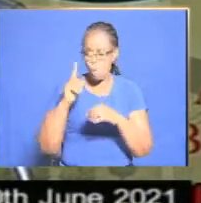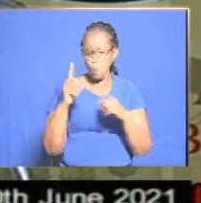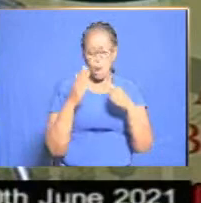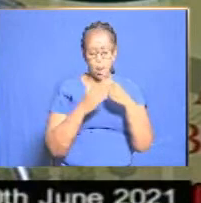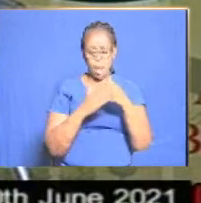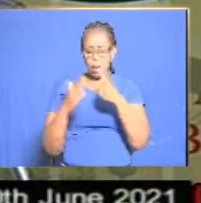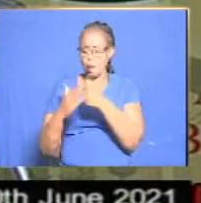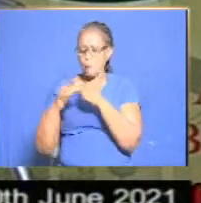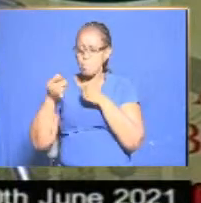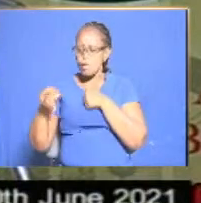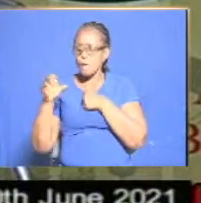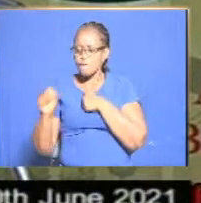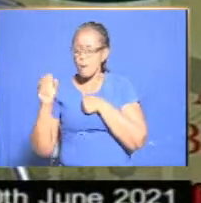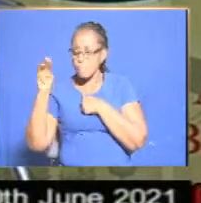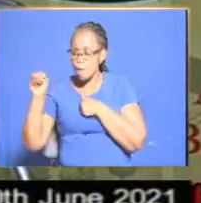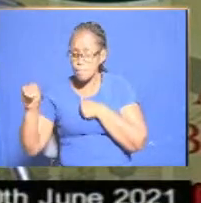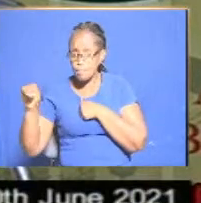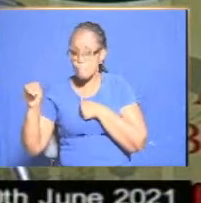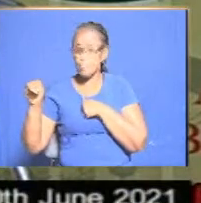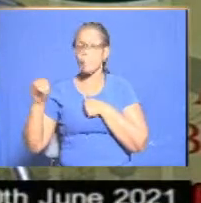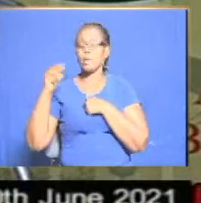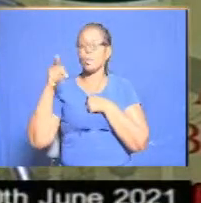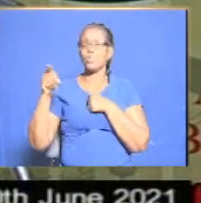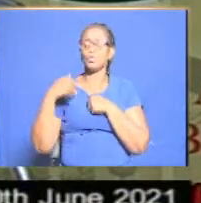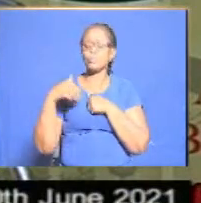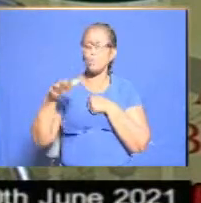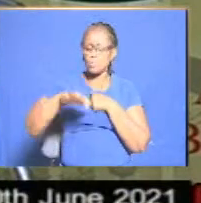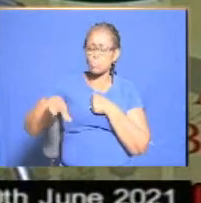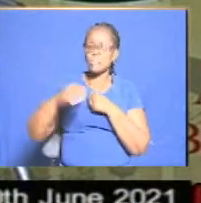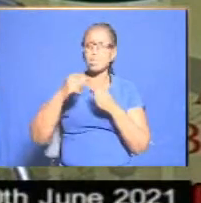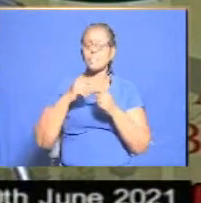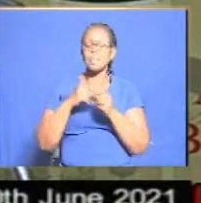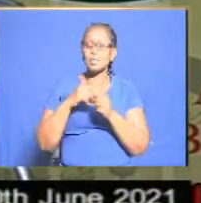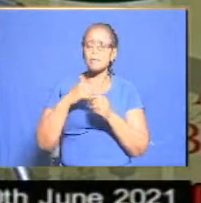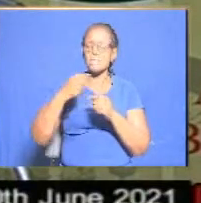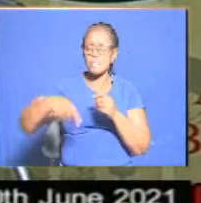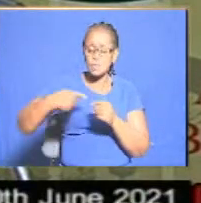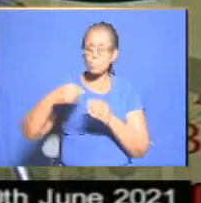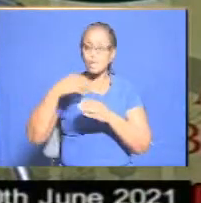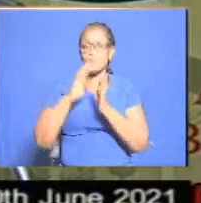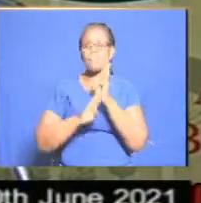₱199.5 million for constituency industrial development centers.